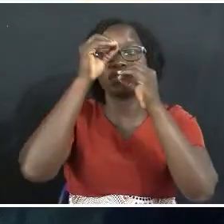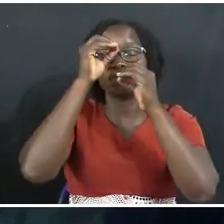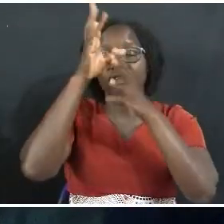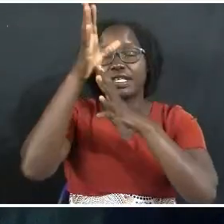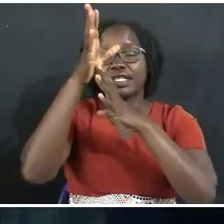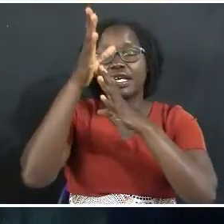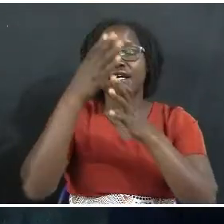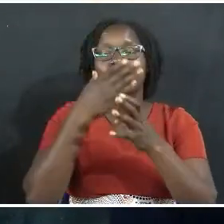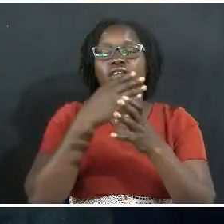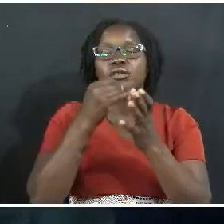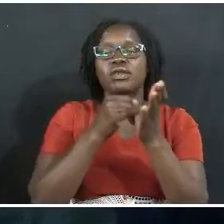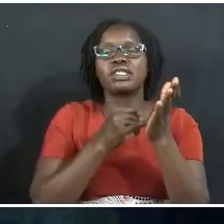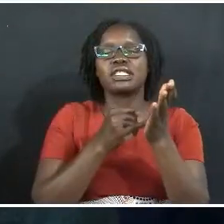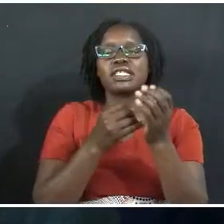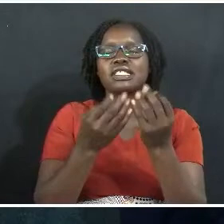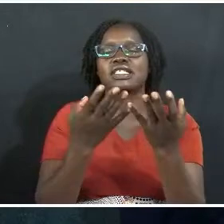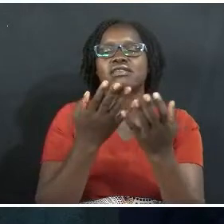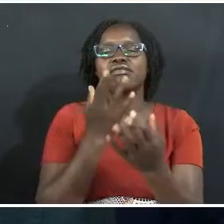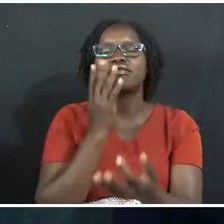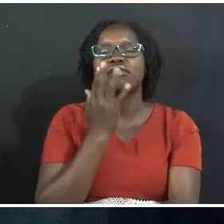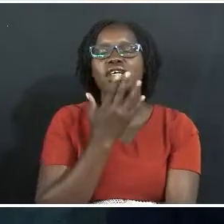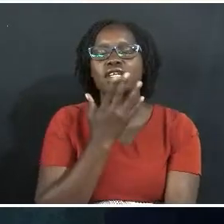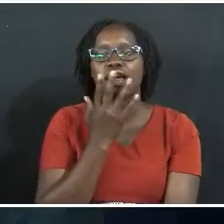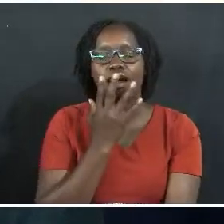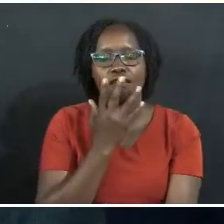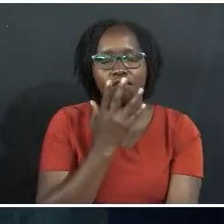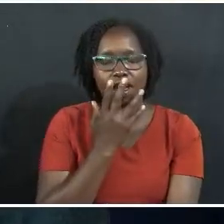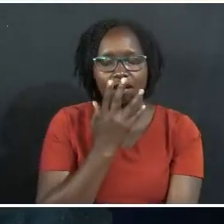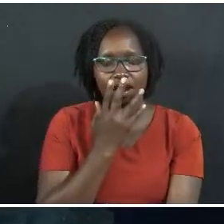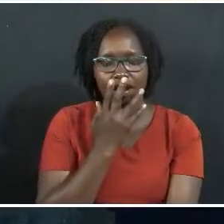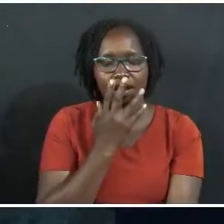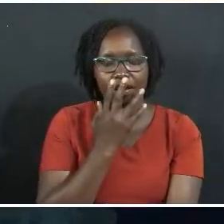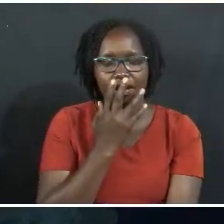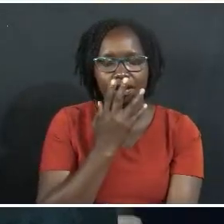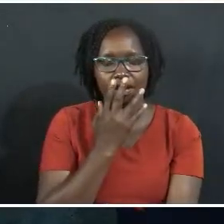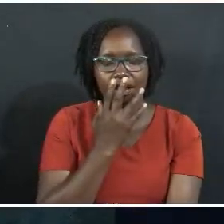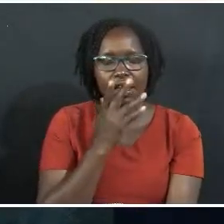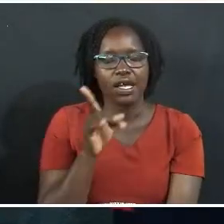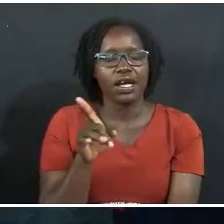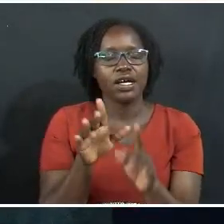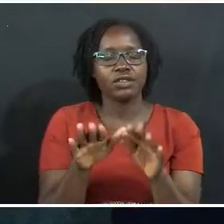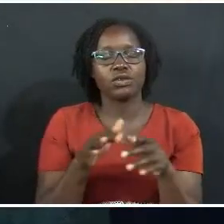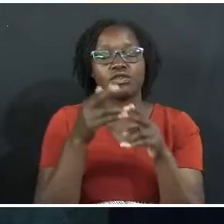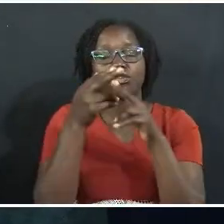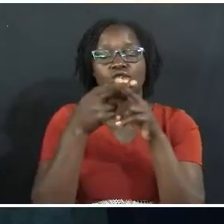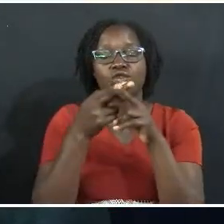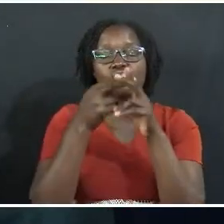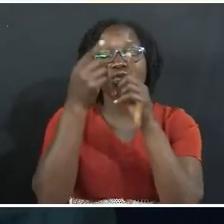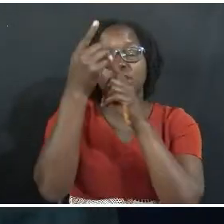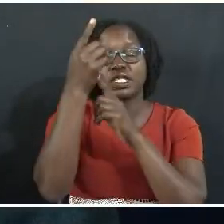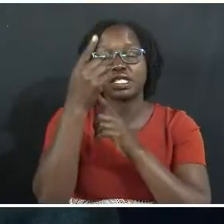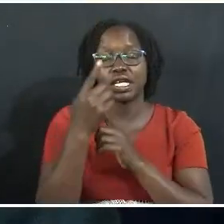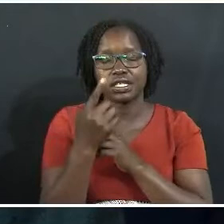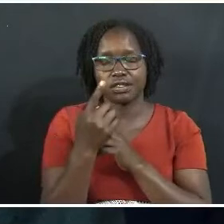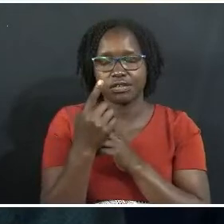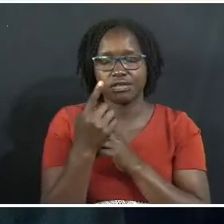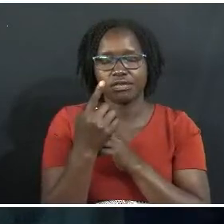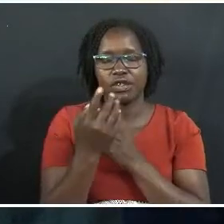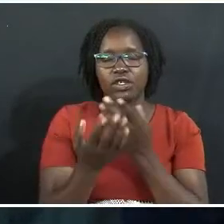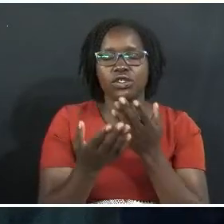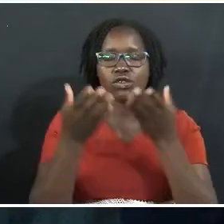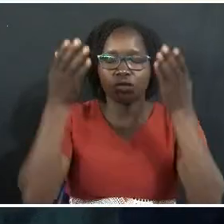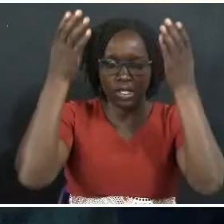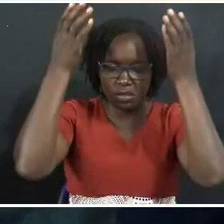your man has just given a rose flower. As we wait for your soon return, that, Lord, you may crown